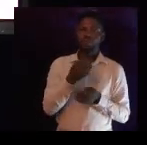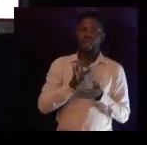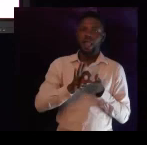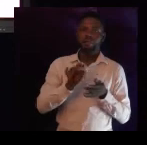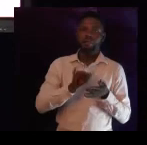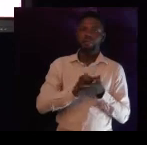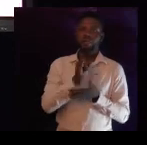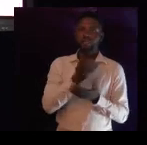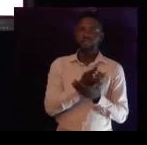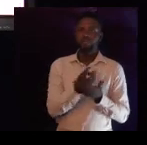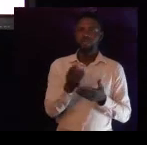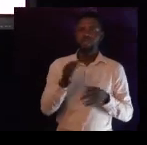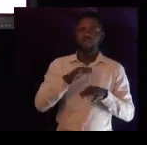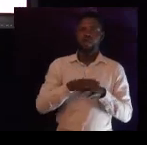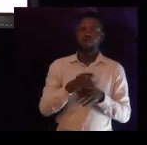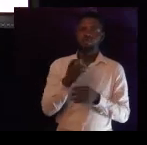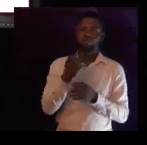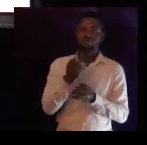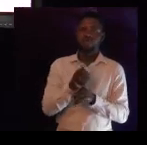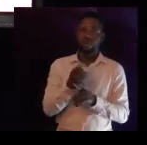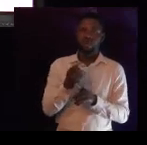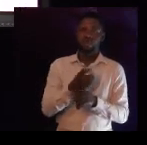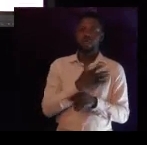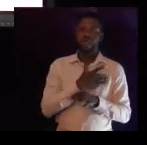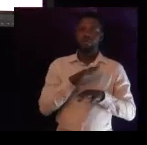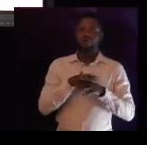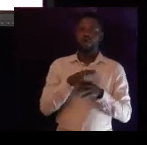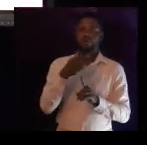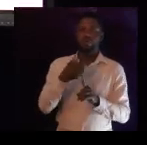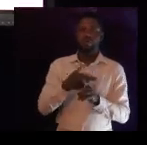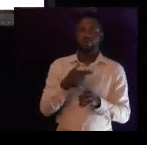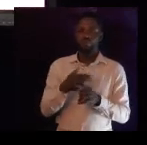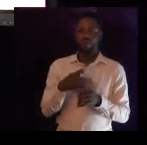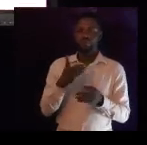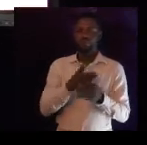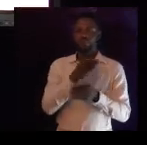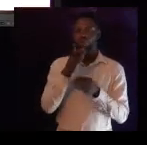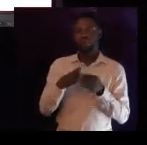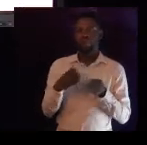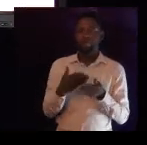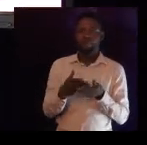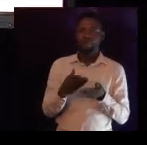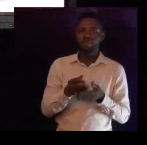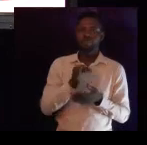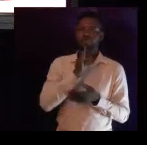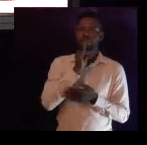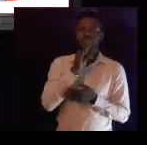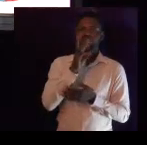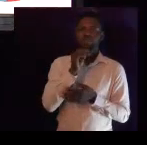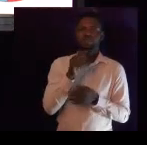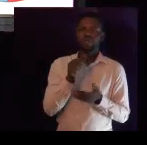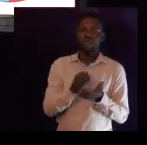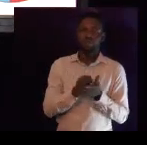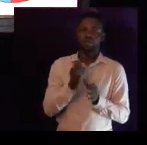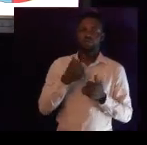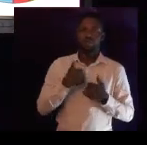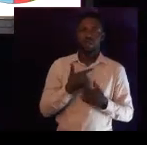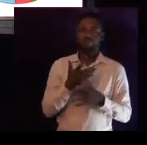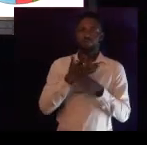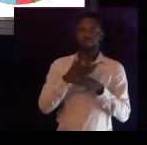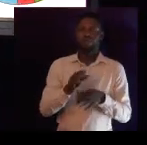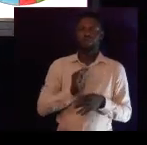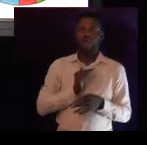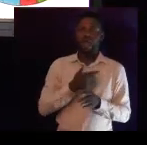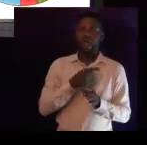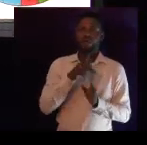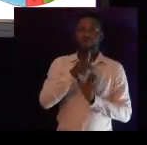amount that is spent on salaries and on rent. The total money is 60,000, and we have divided our